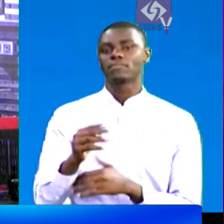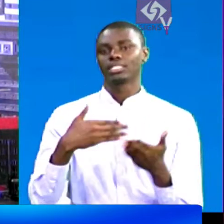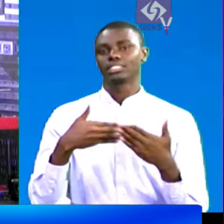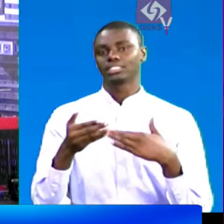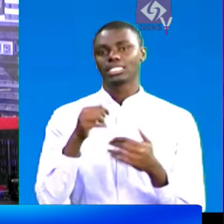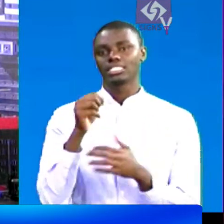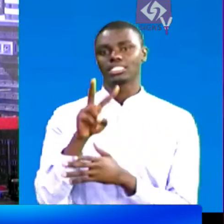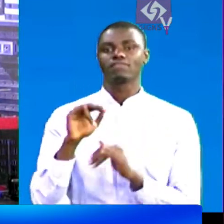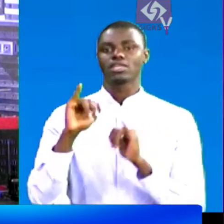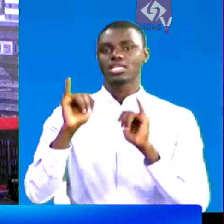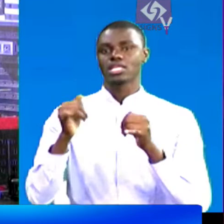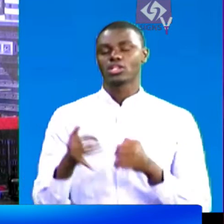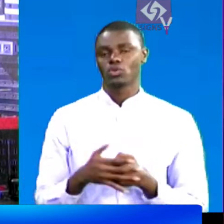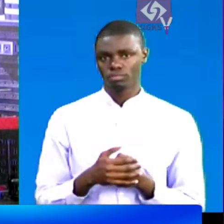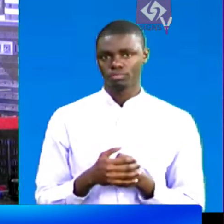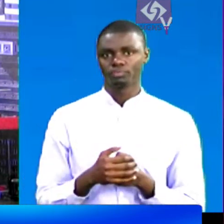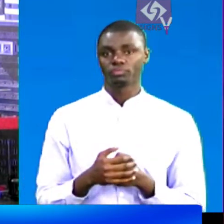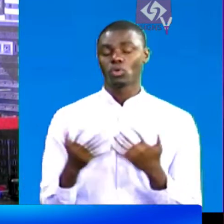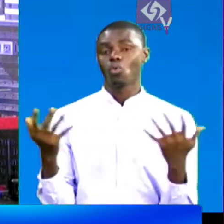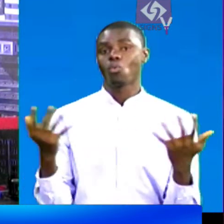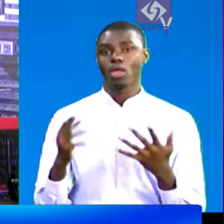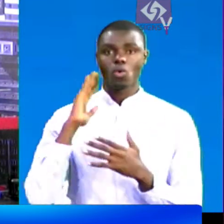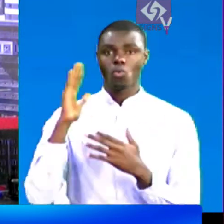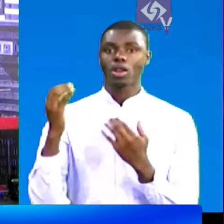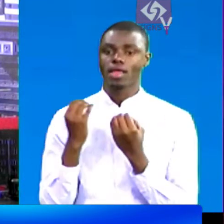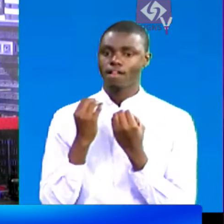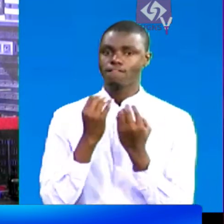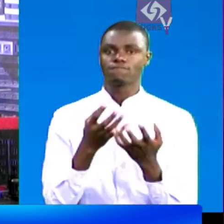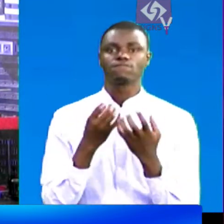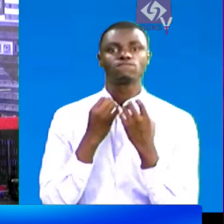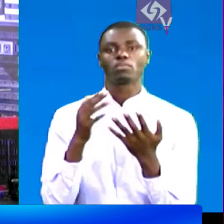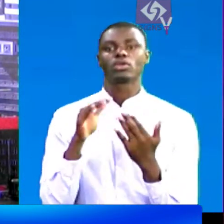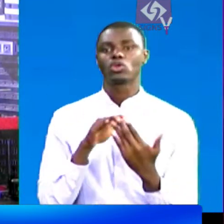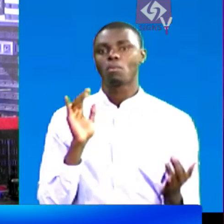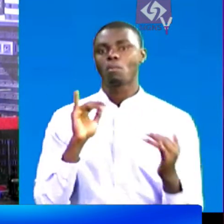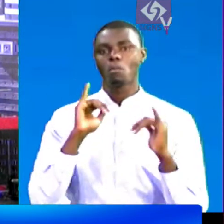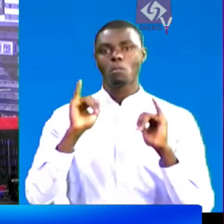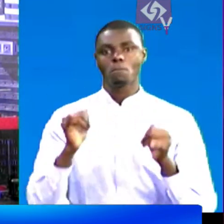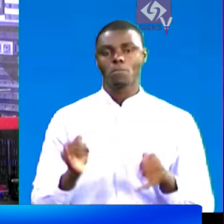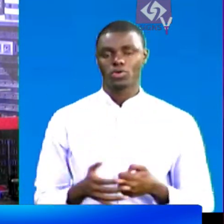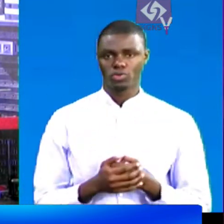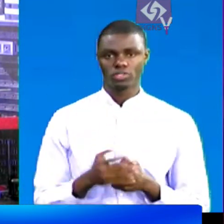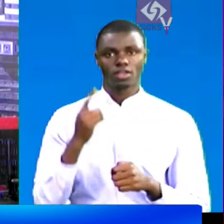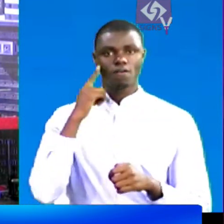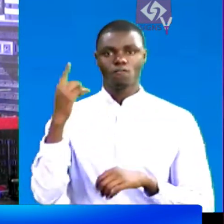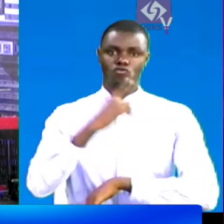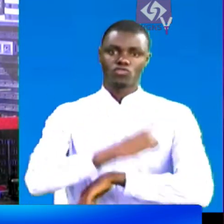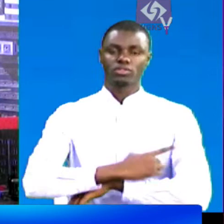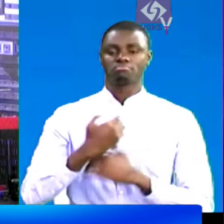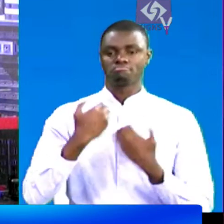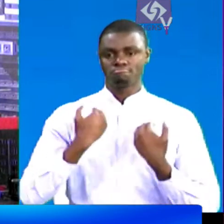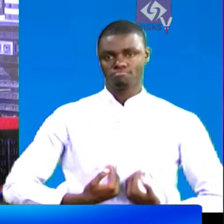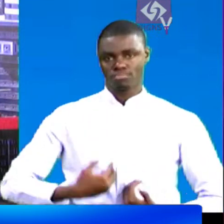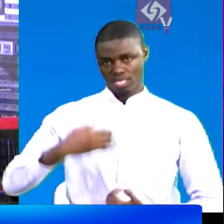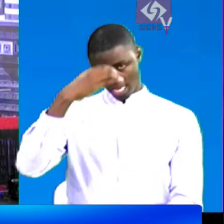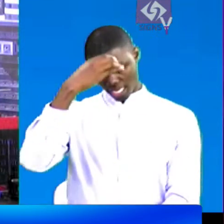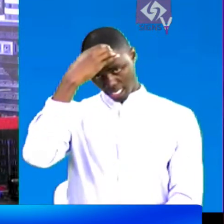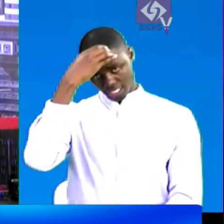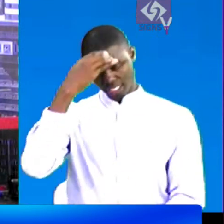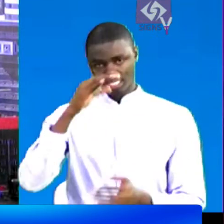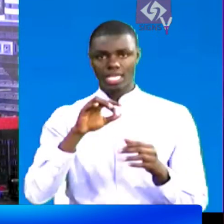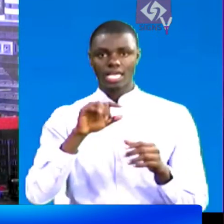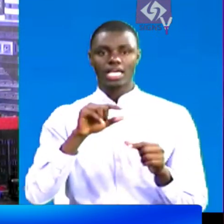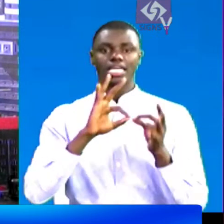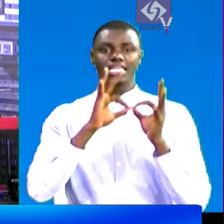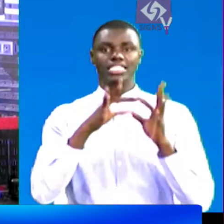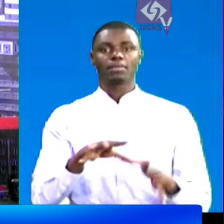Science TV Prime News, where we'll be bringing you more news updates for the day. Chris MWOLOLO is my name, and